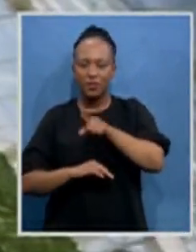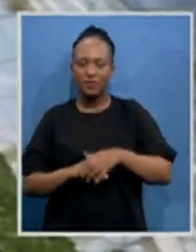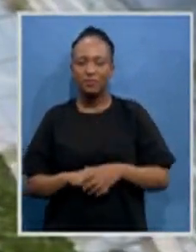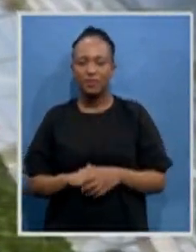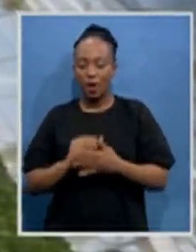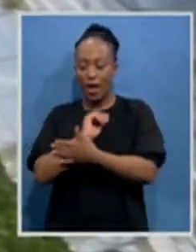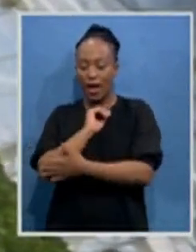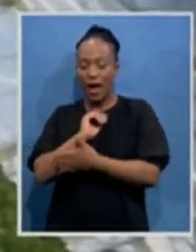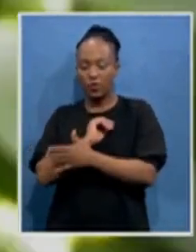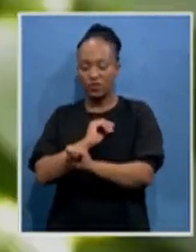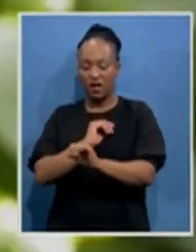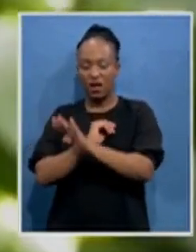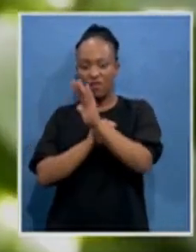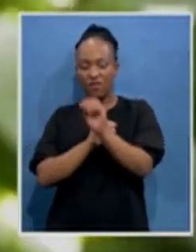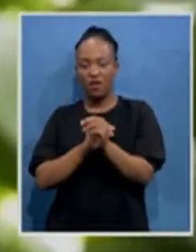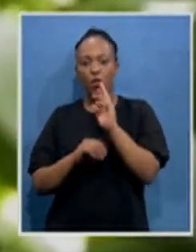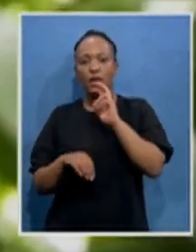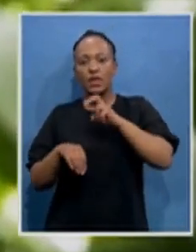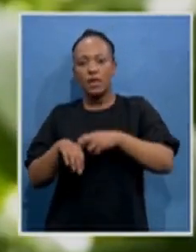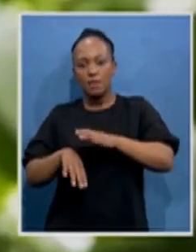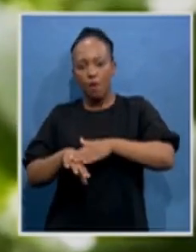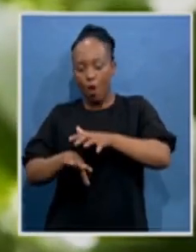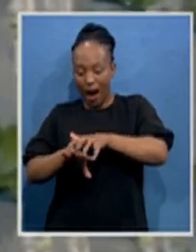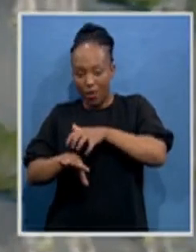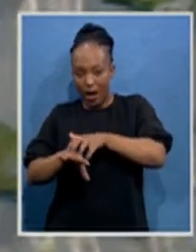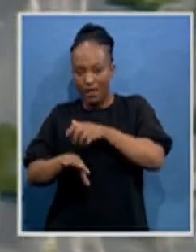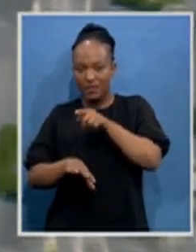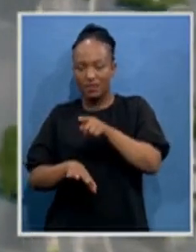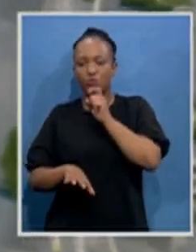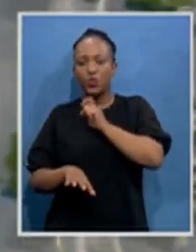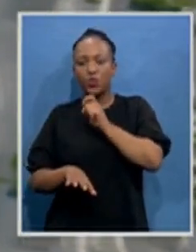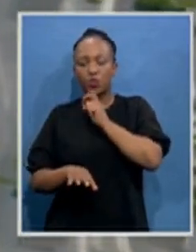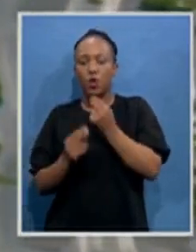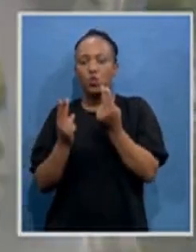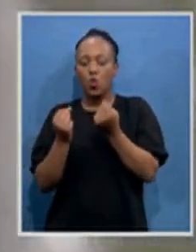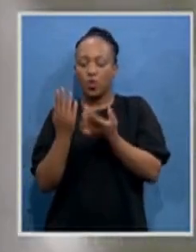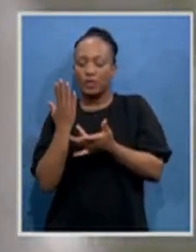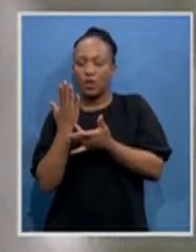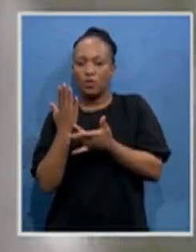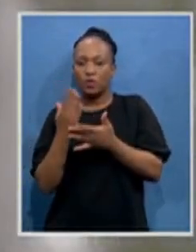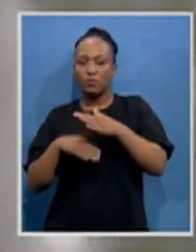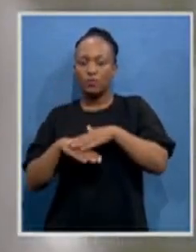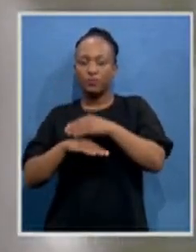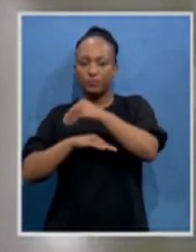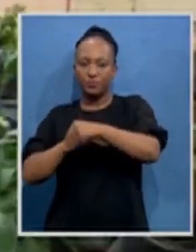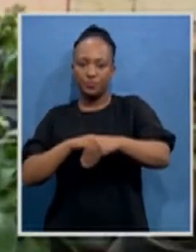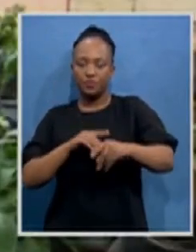the agricultural sector to use new technologies to increase production while minimizing the impact of